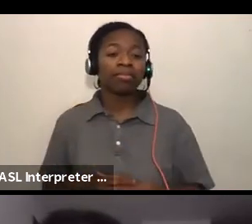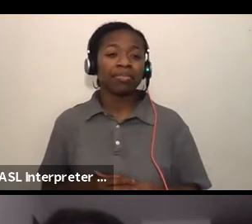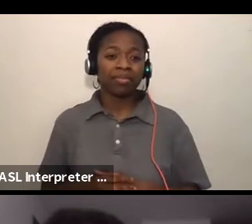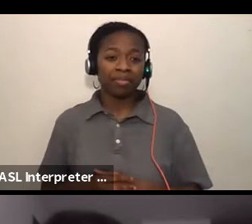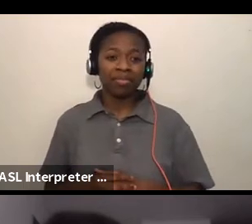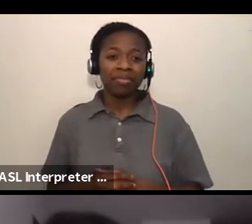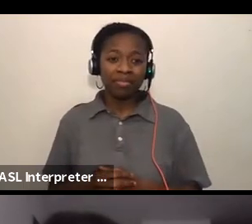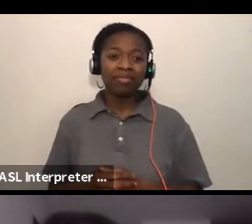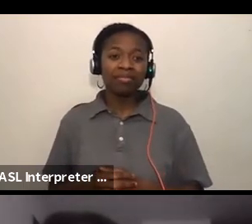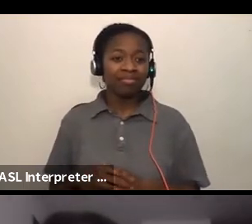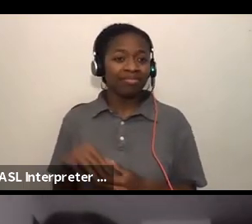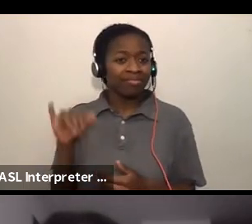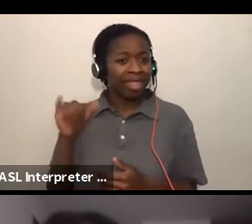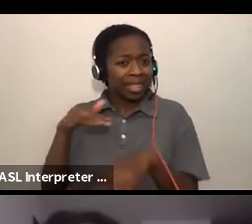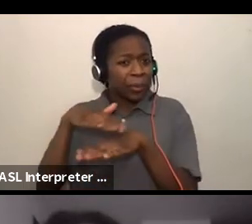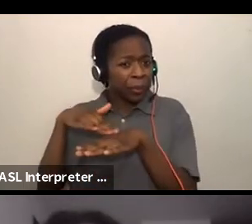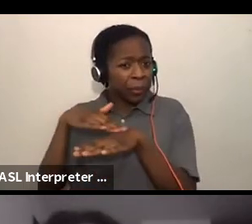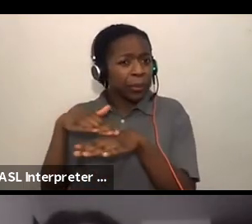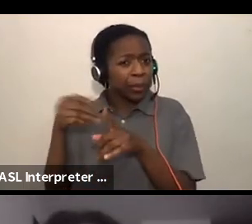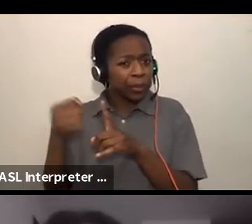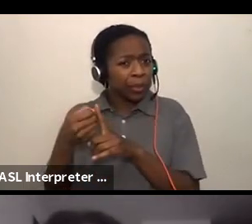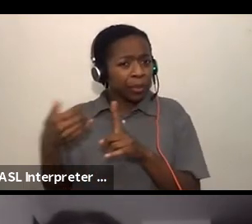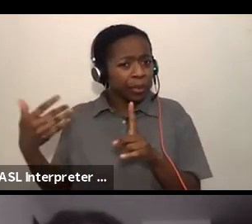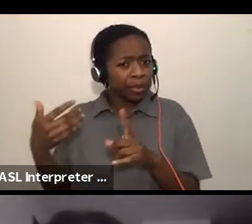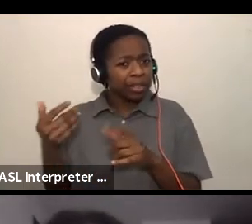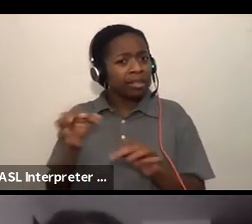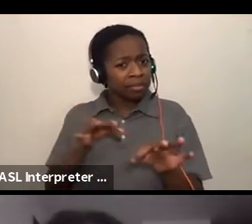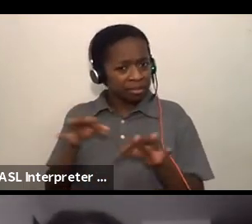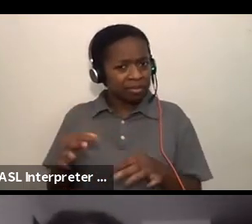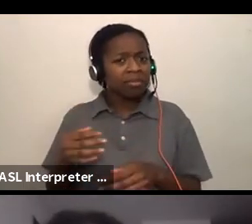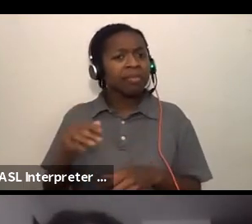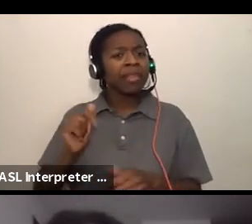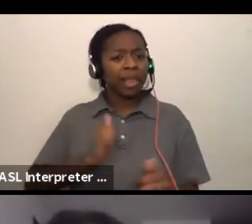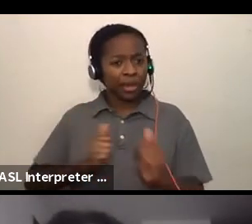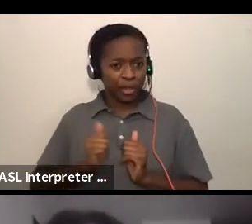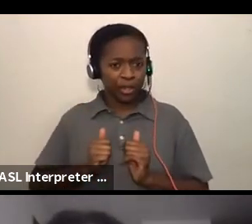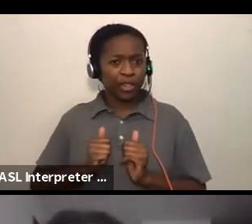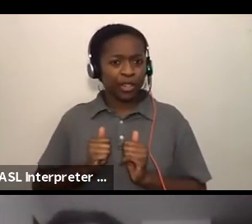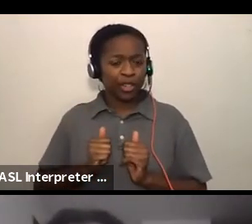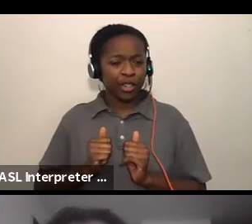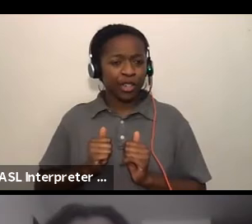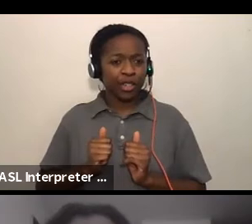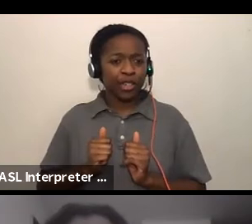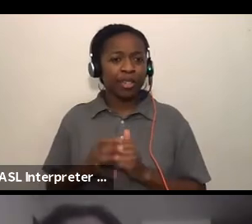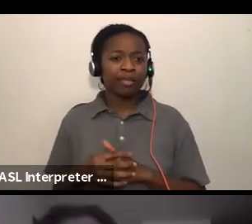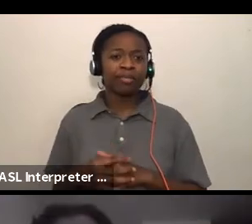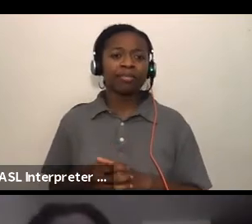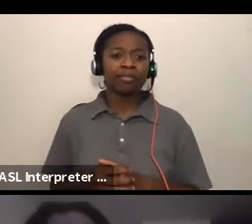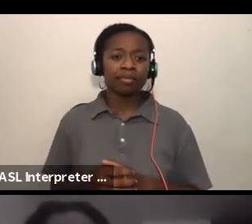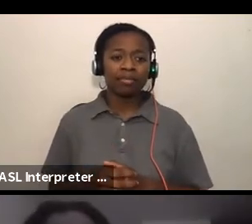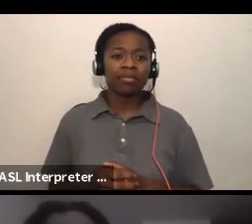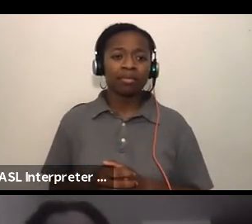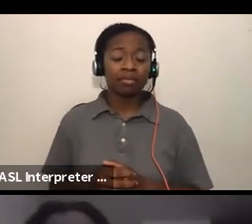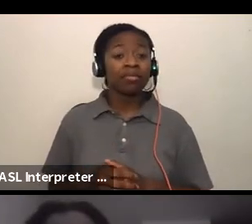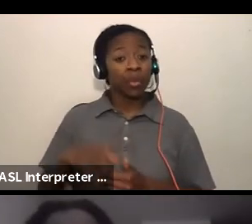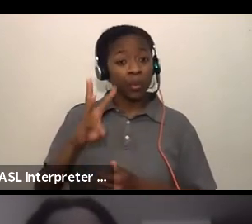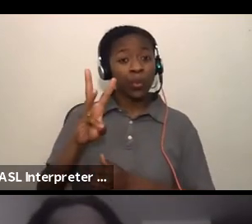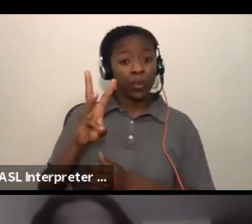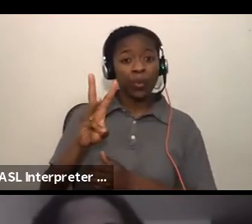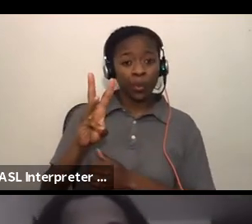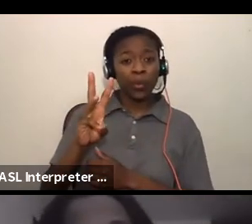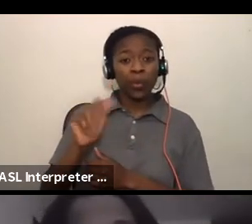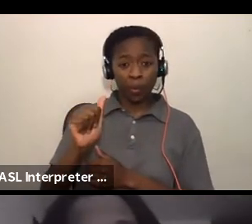I think that's the bare basics of theater. It's just come to the point where, as Wariboko had mentioned about,